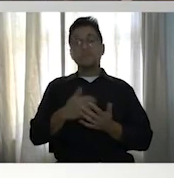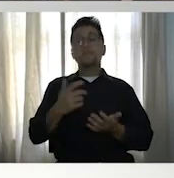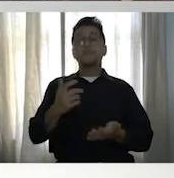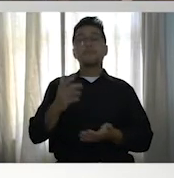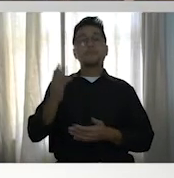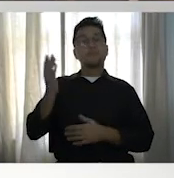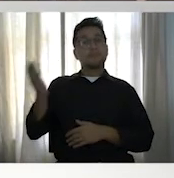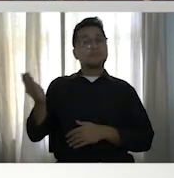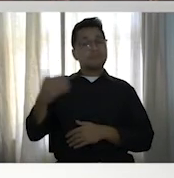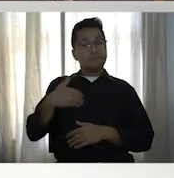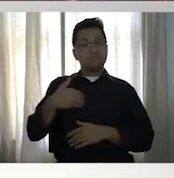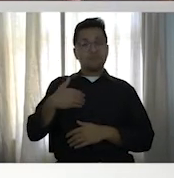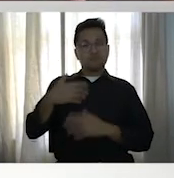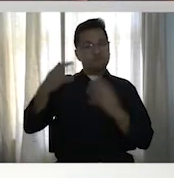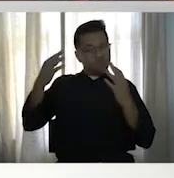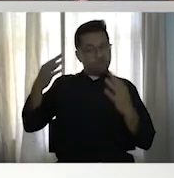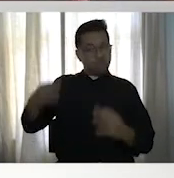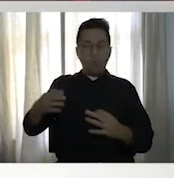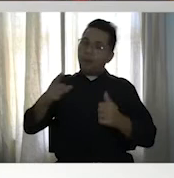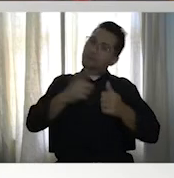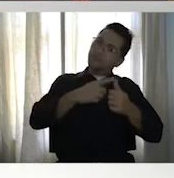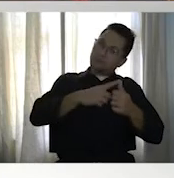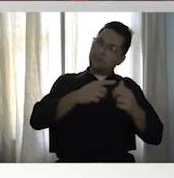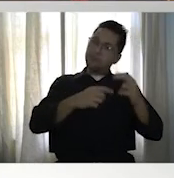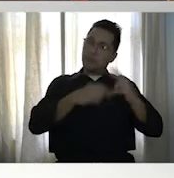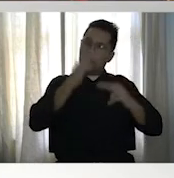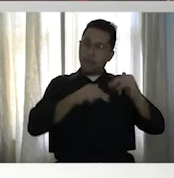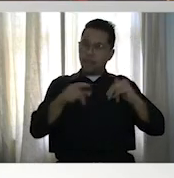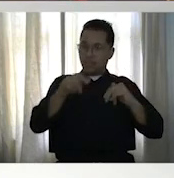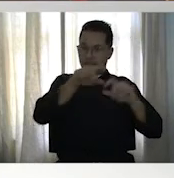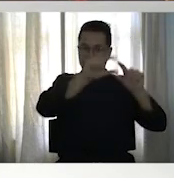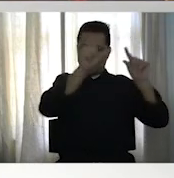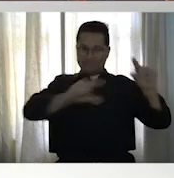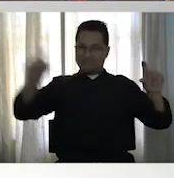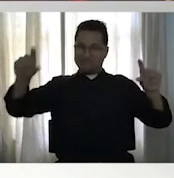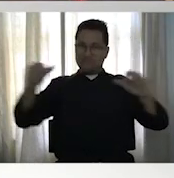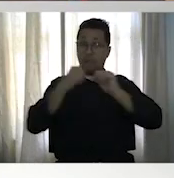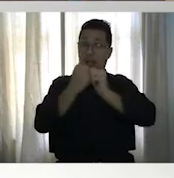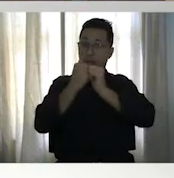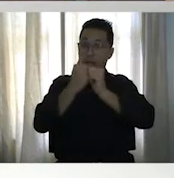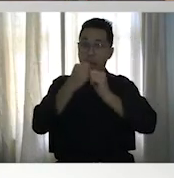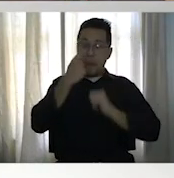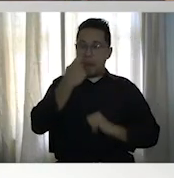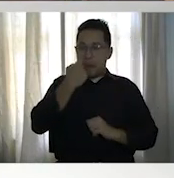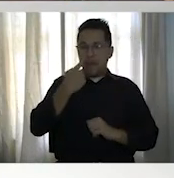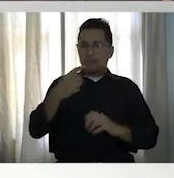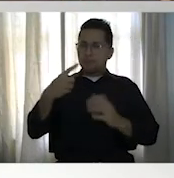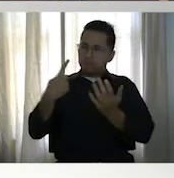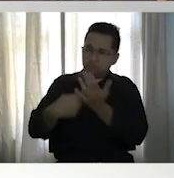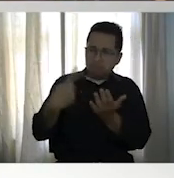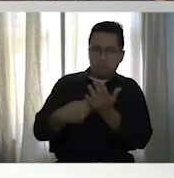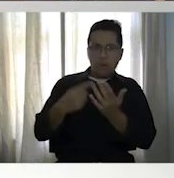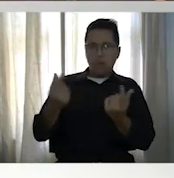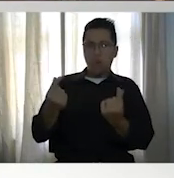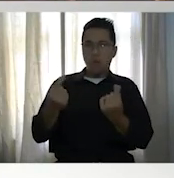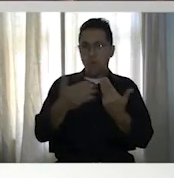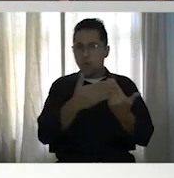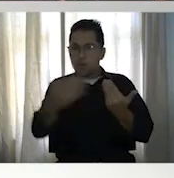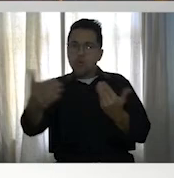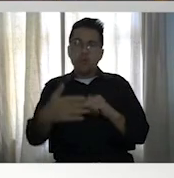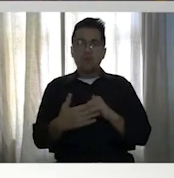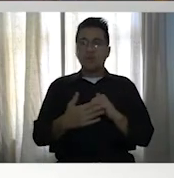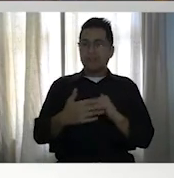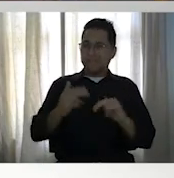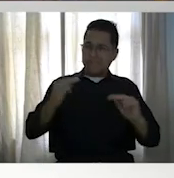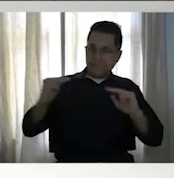So here they had come to, first of all, they built this together. They talked about what they were going to do. They negotiated,